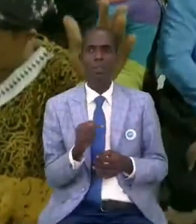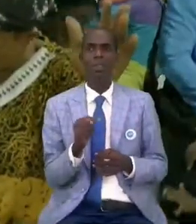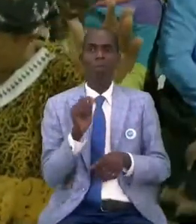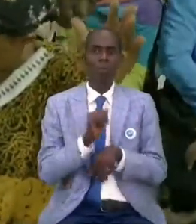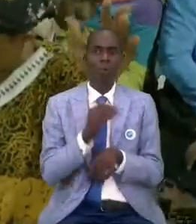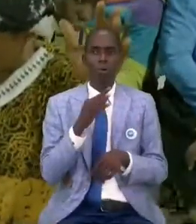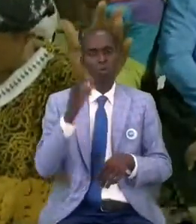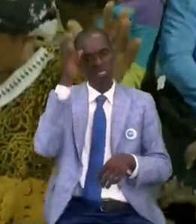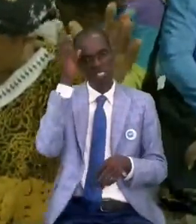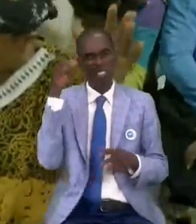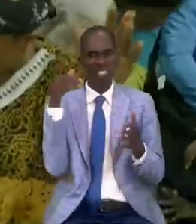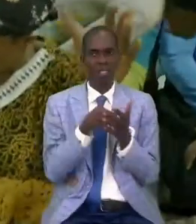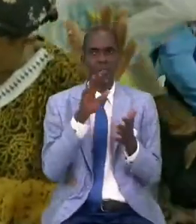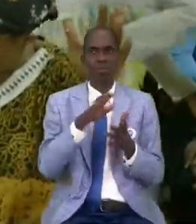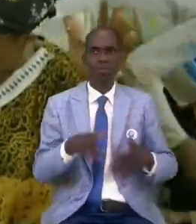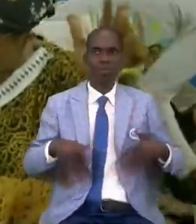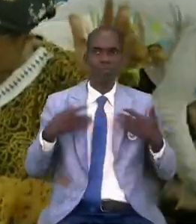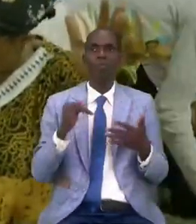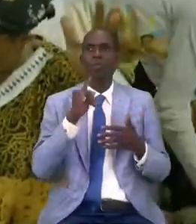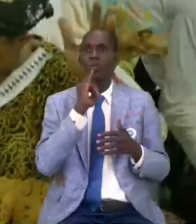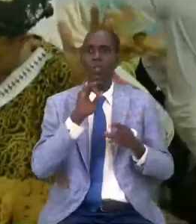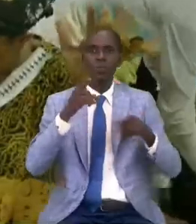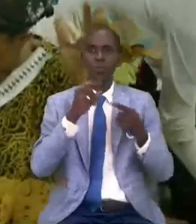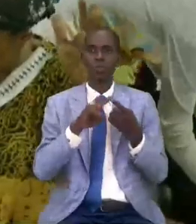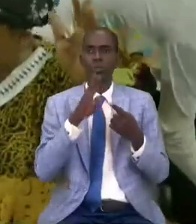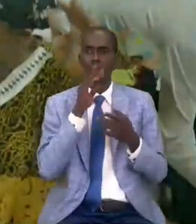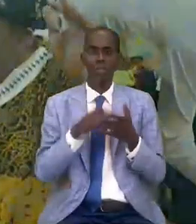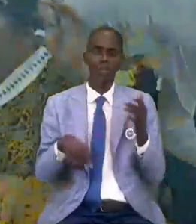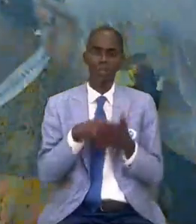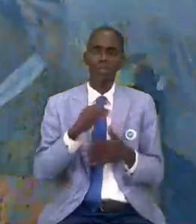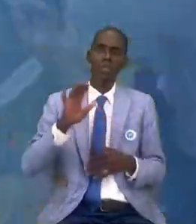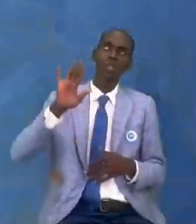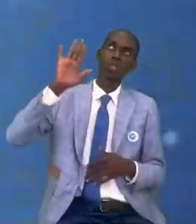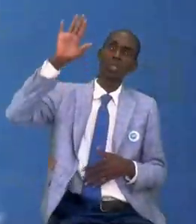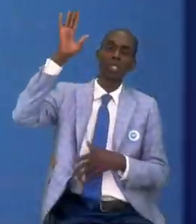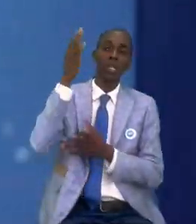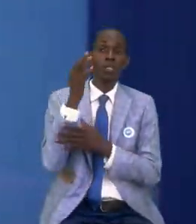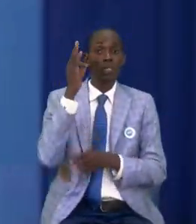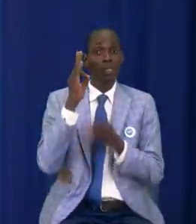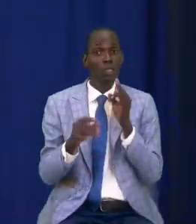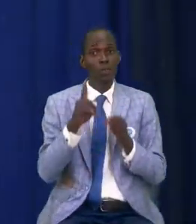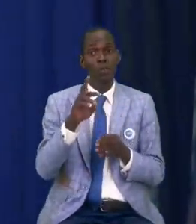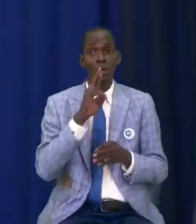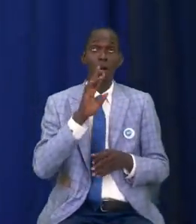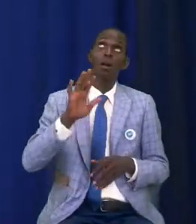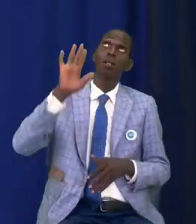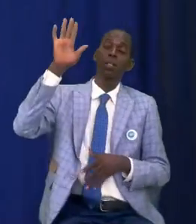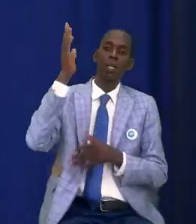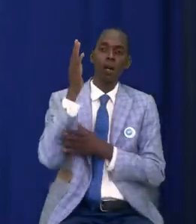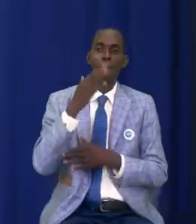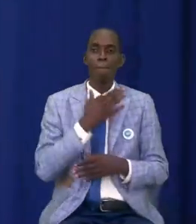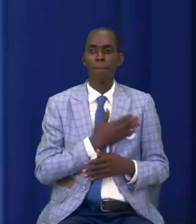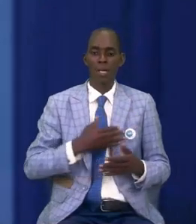that hand. If you're raising up your hand, please stand up and let's pray together so that the woe is canceled,